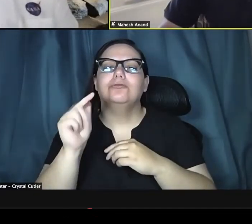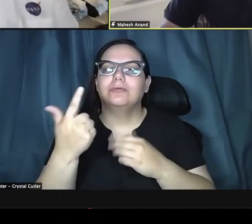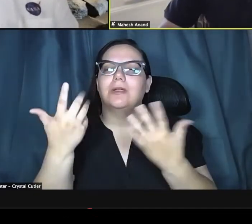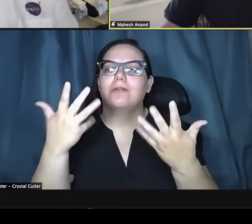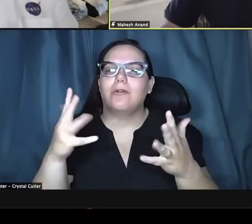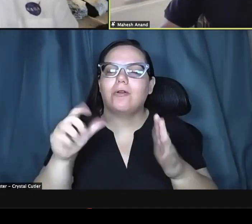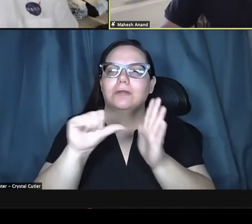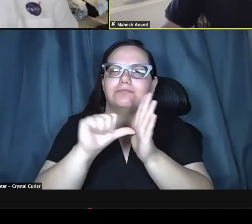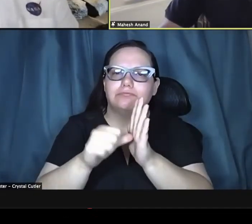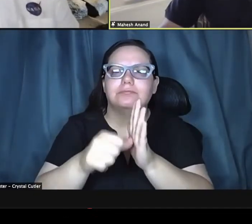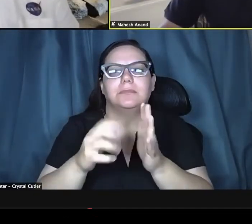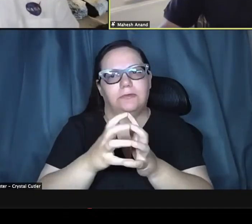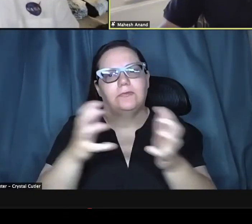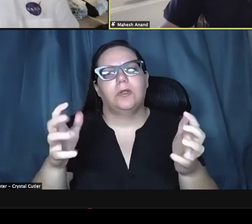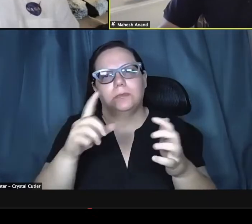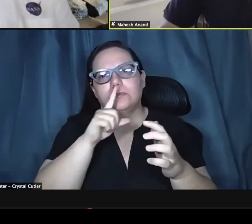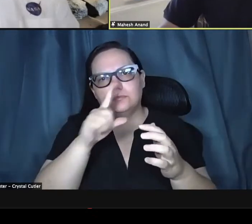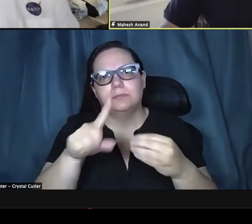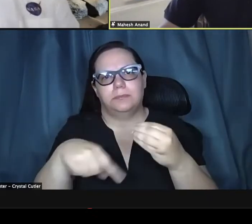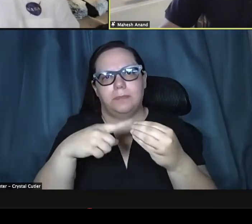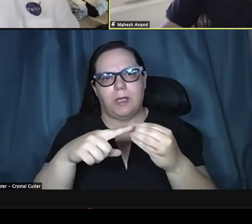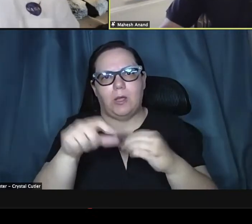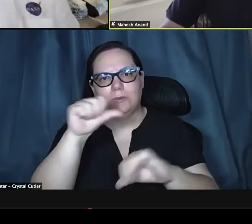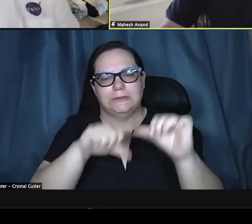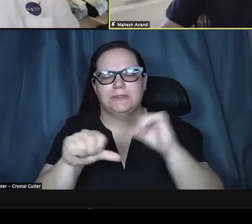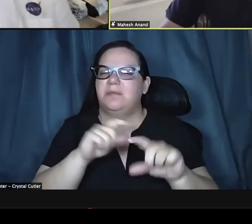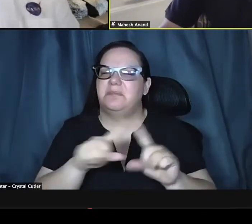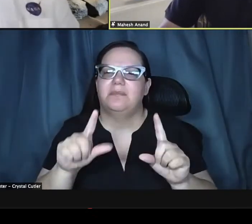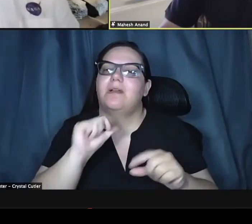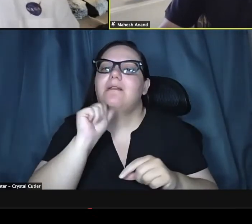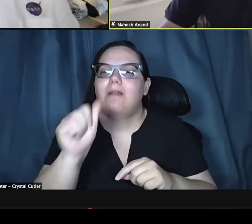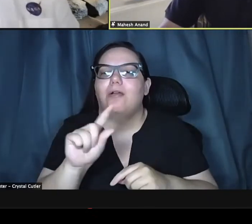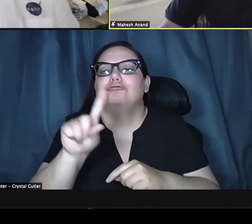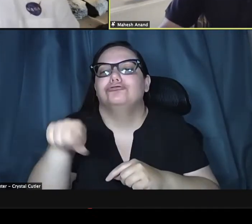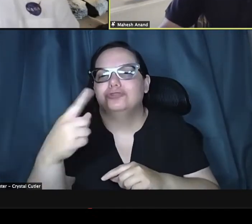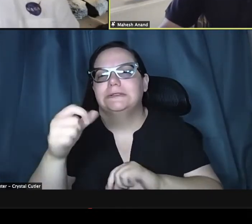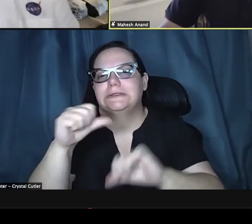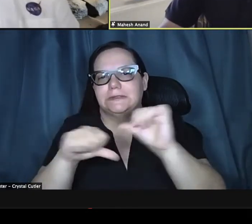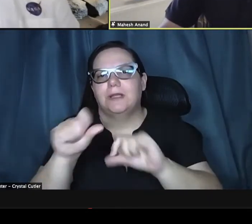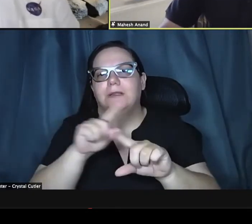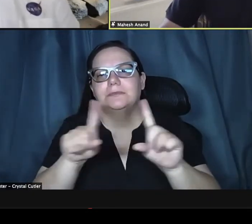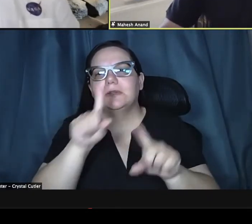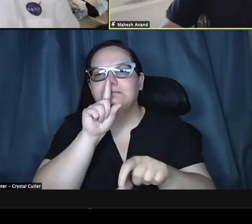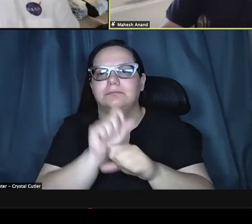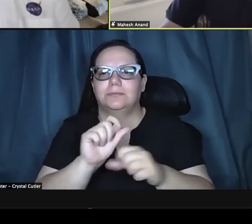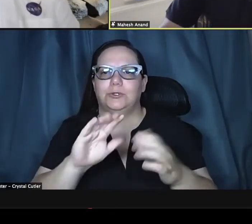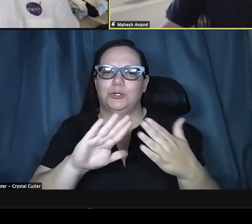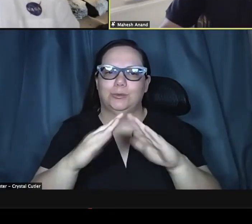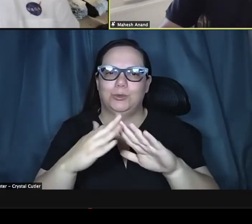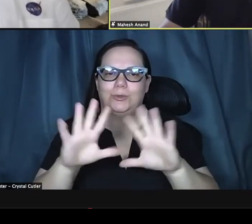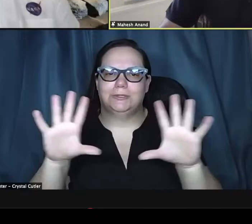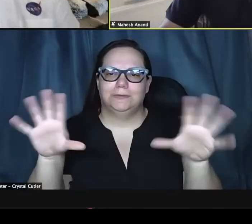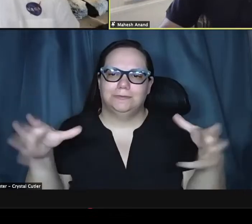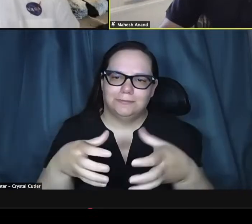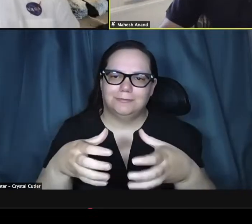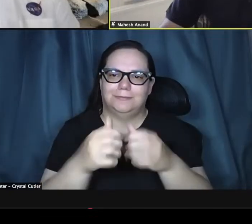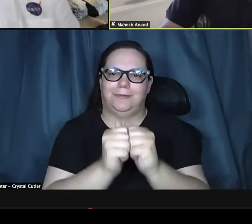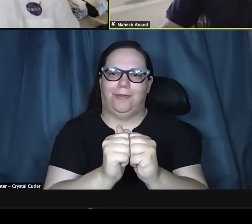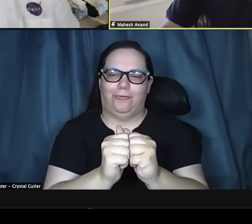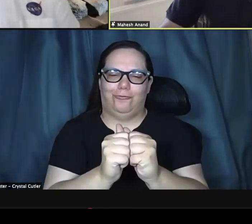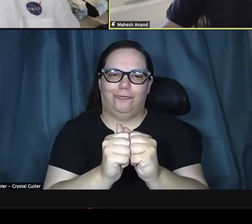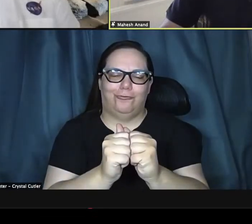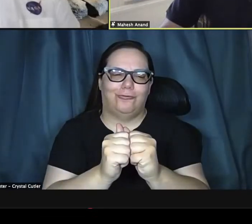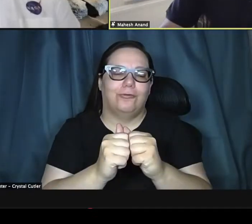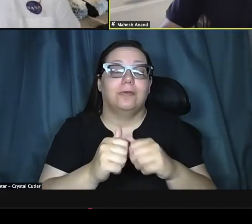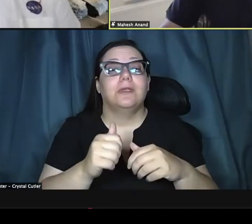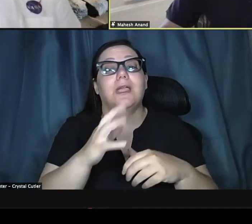much about the science, but it's not just about the science. It's about bringing communities together. And bringing communities